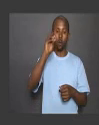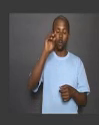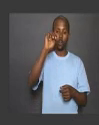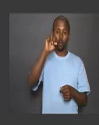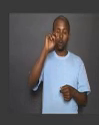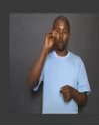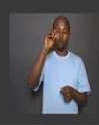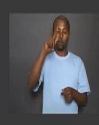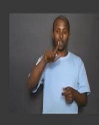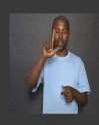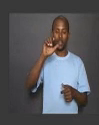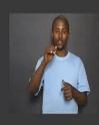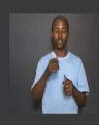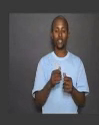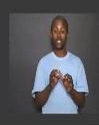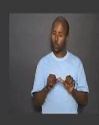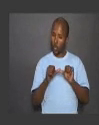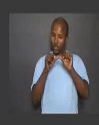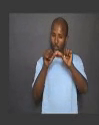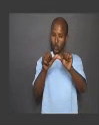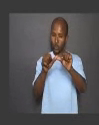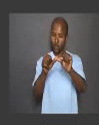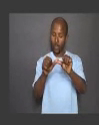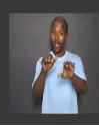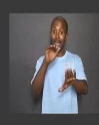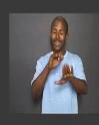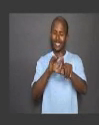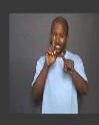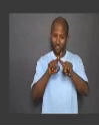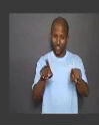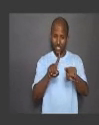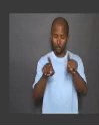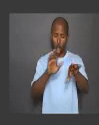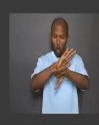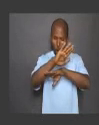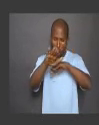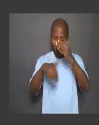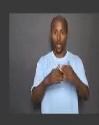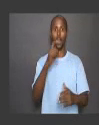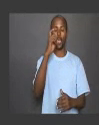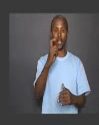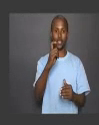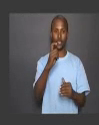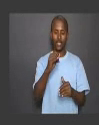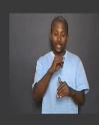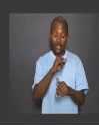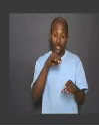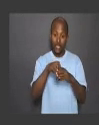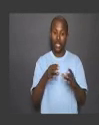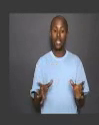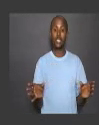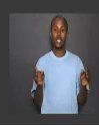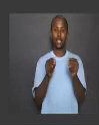is continuous and differentiable for all x in the set of